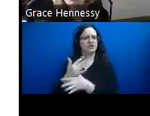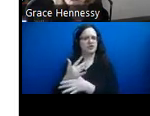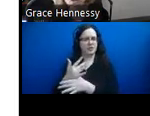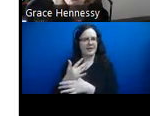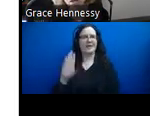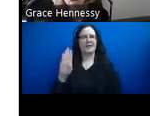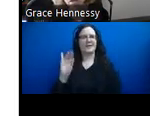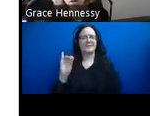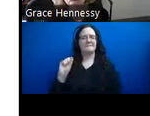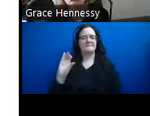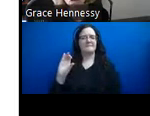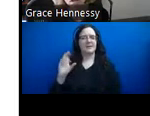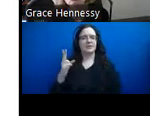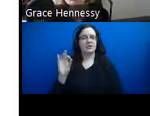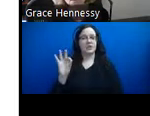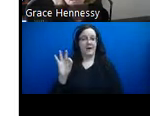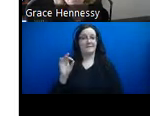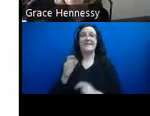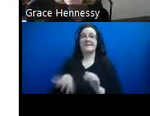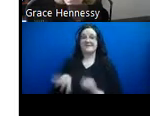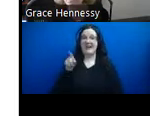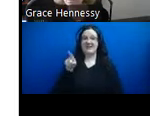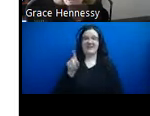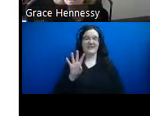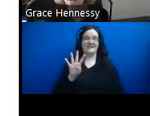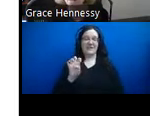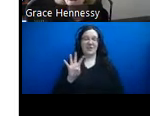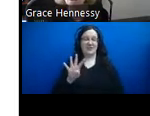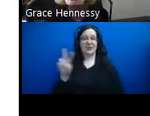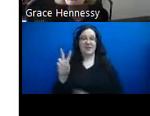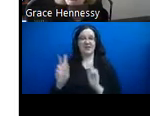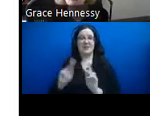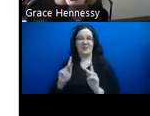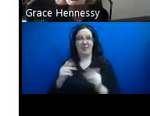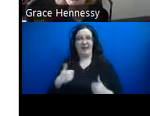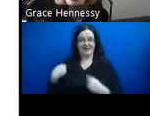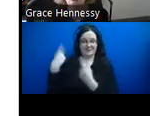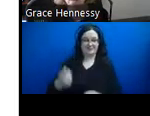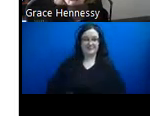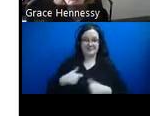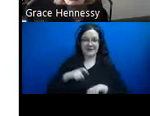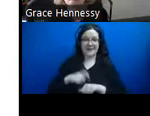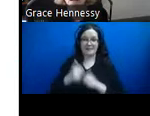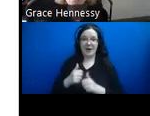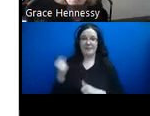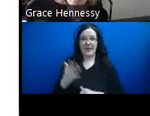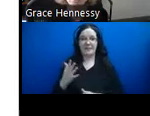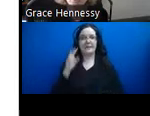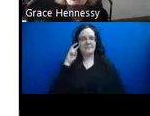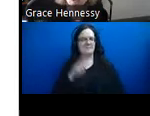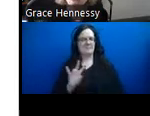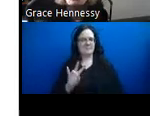442 individuals with lifetime pathological gambling, 71 females and 371 males were examined for